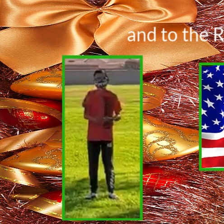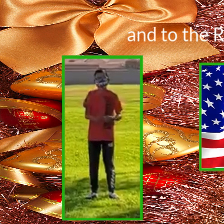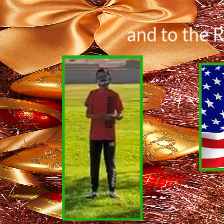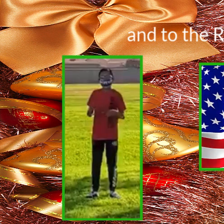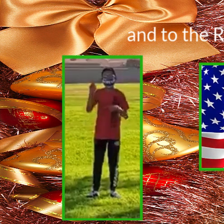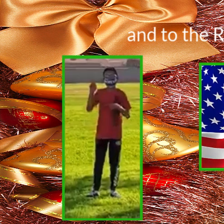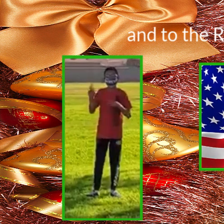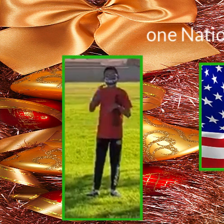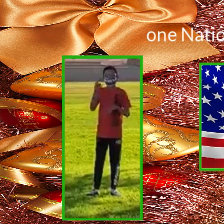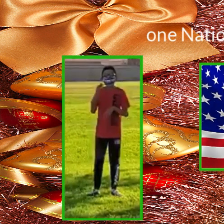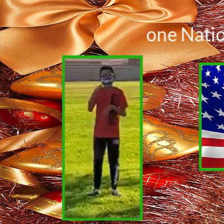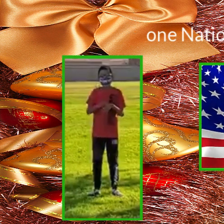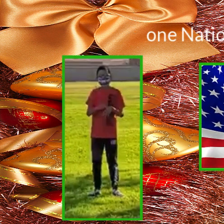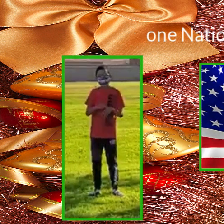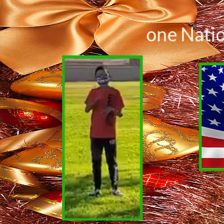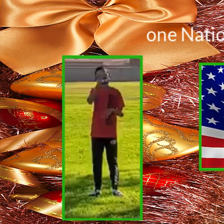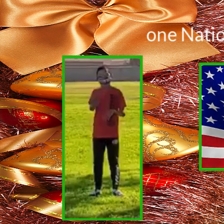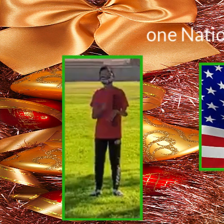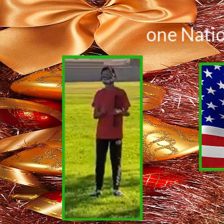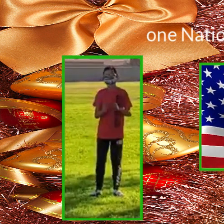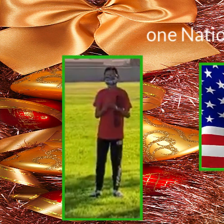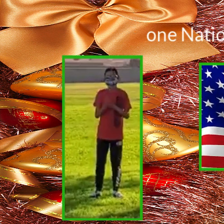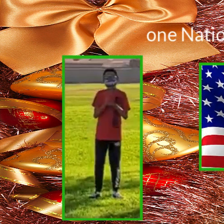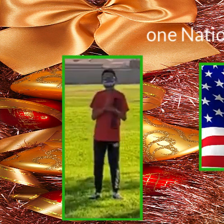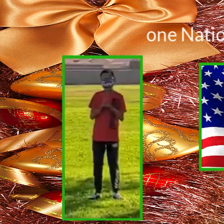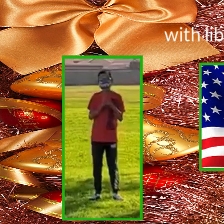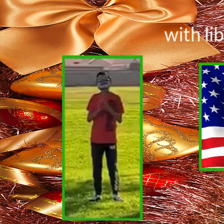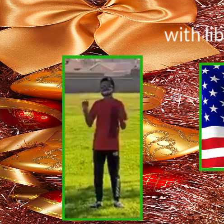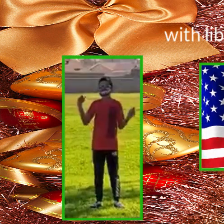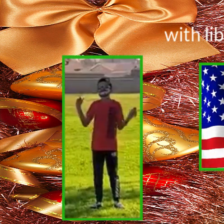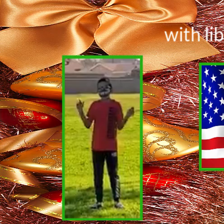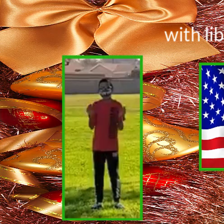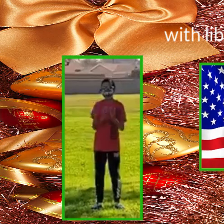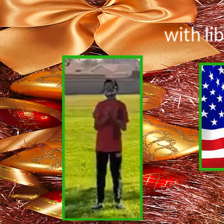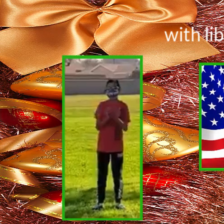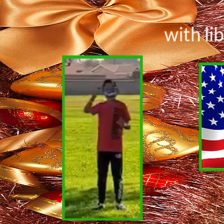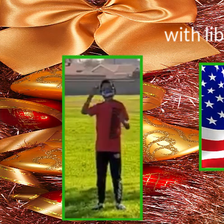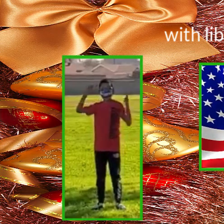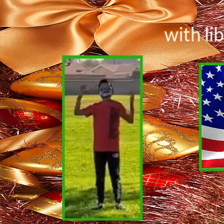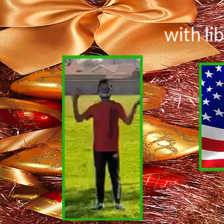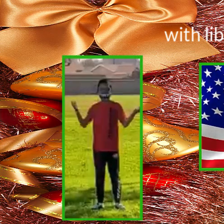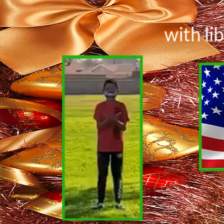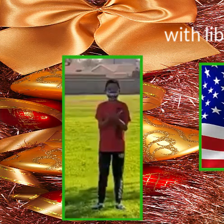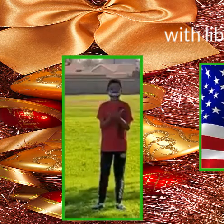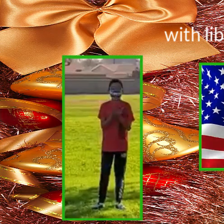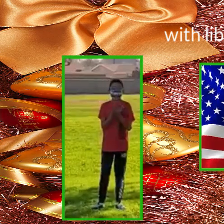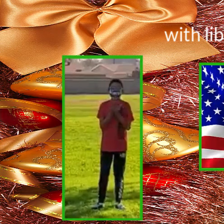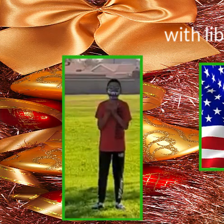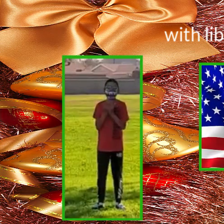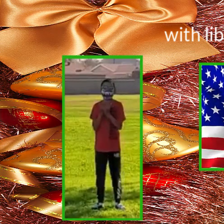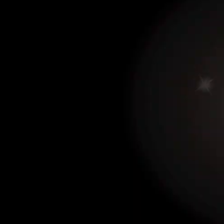for which it stands one nation under god indivisible with liberty and justice for all